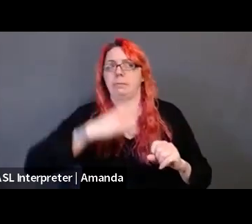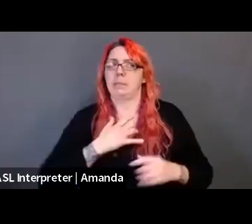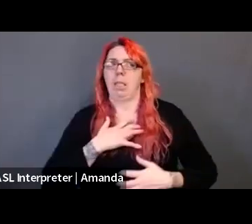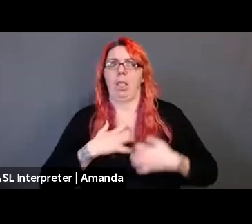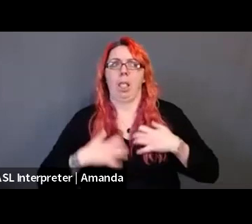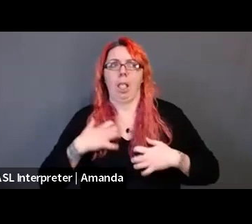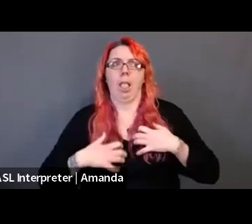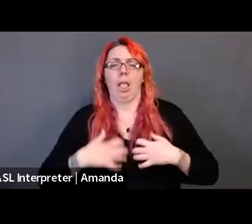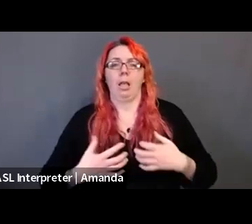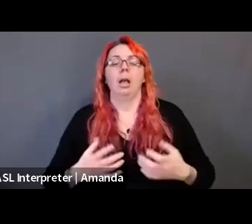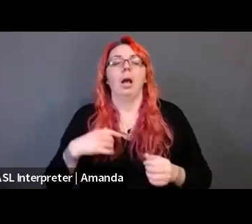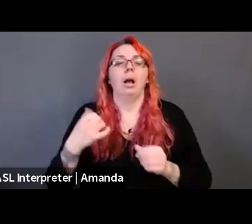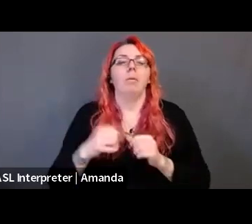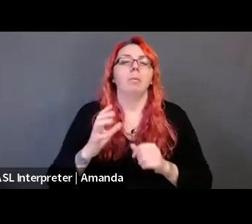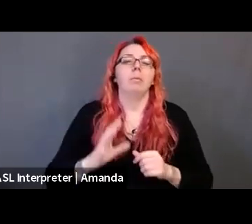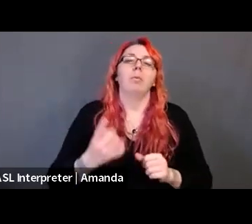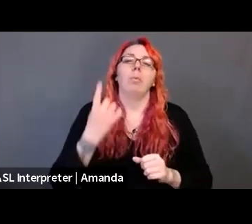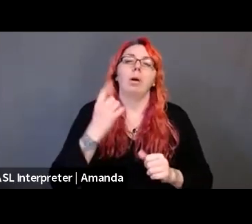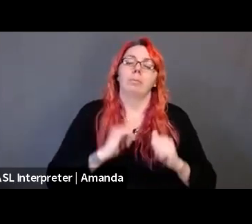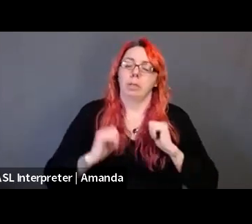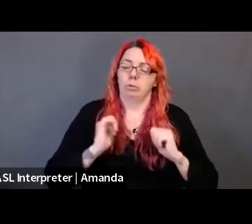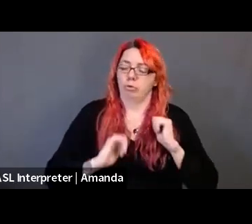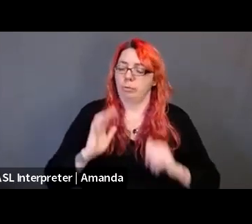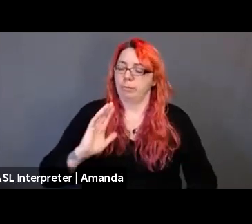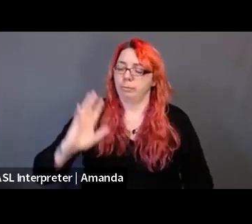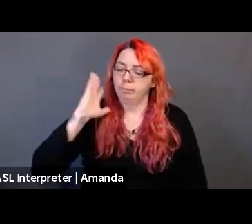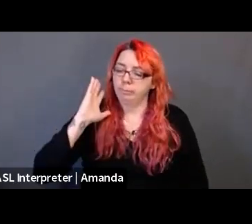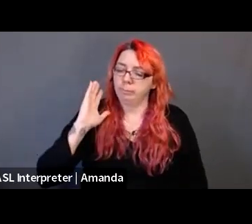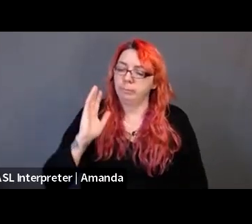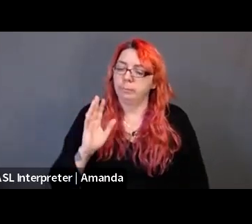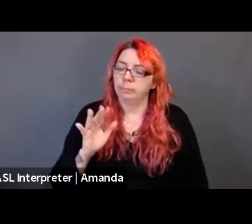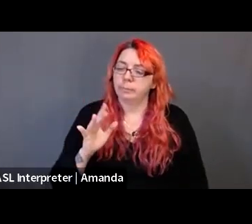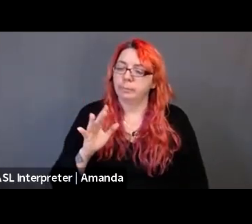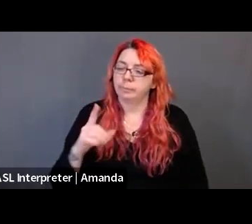production where they talked about that they did a good few,